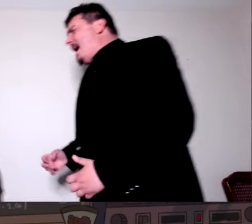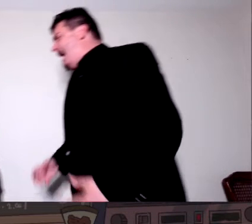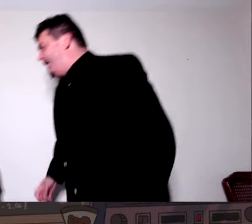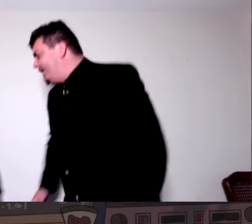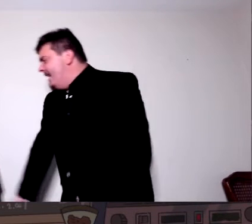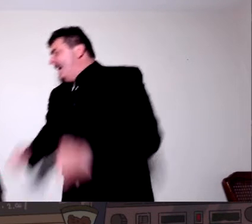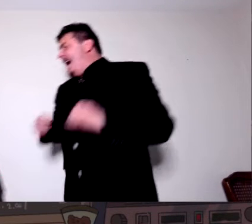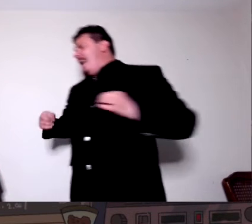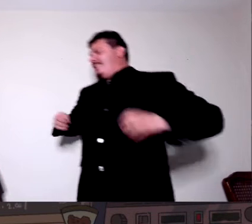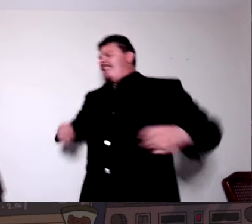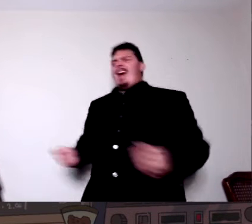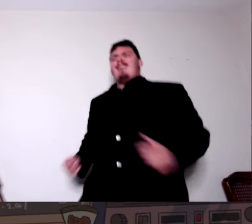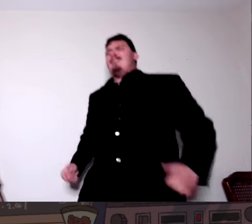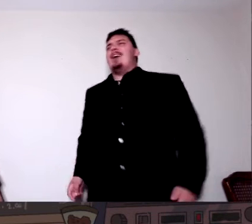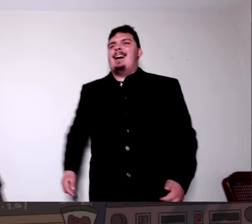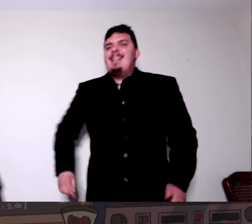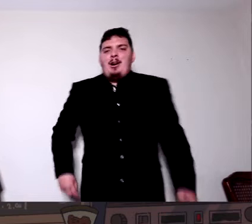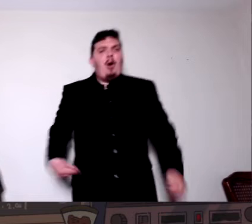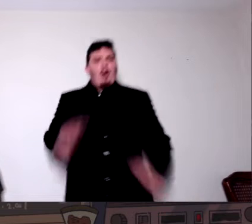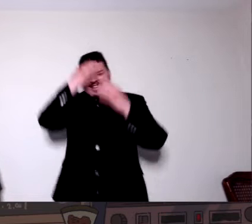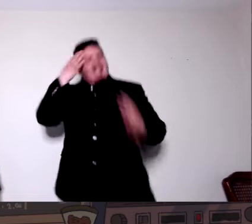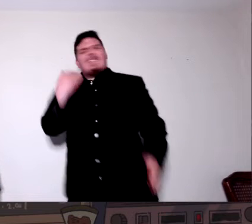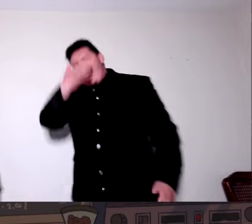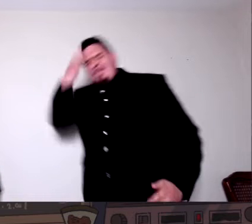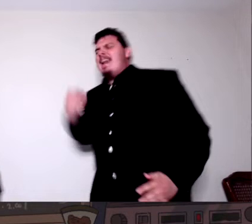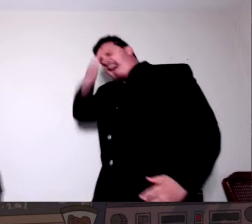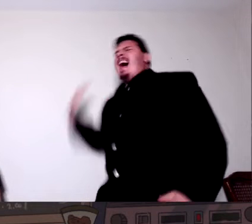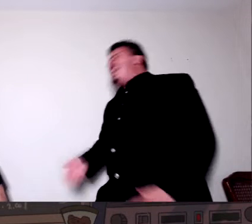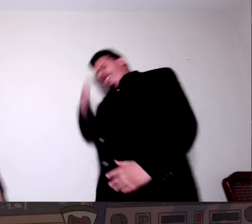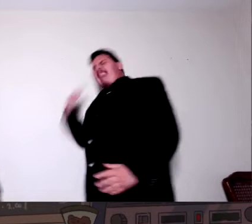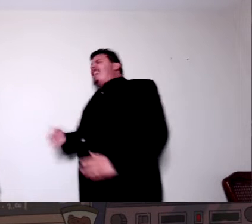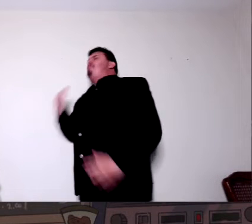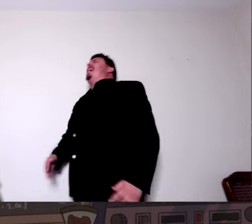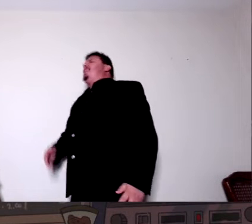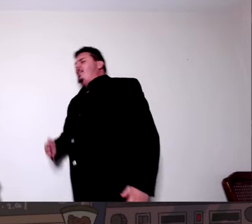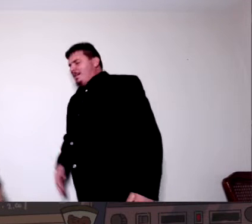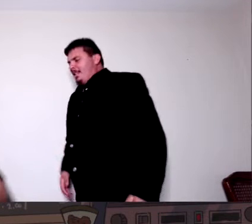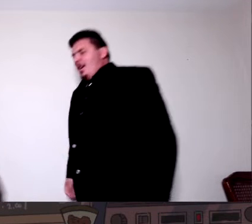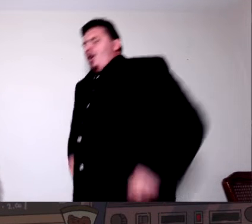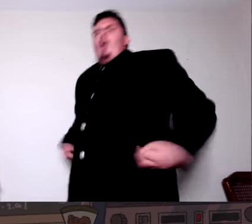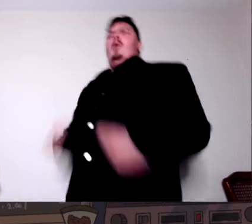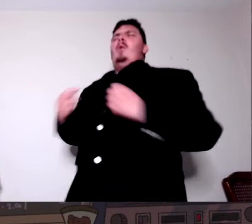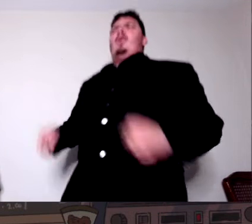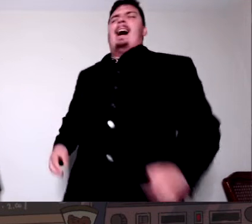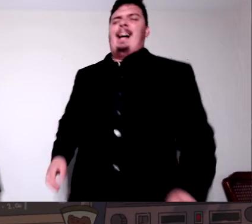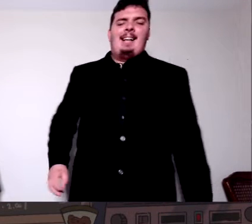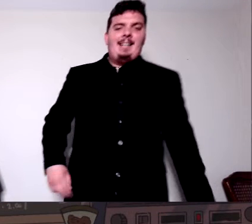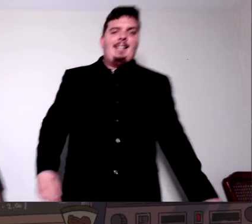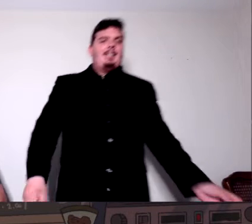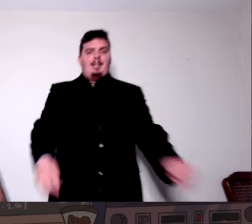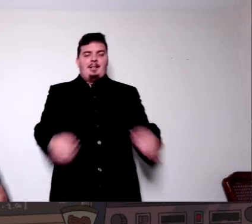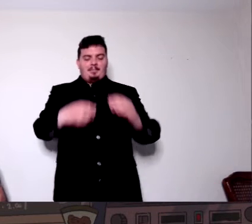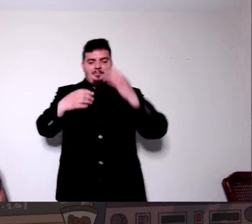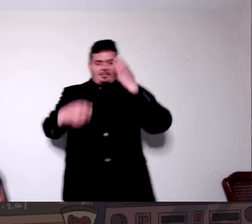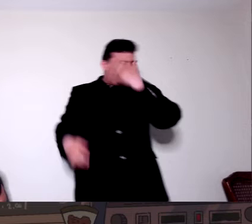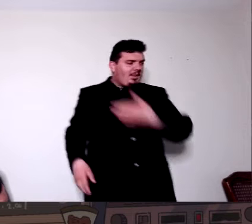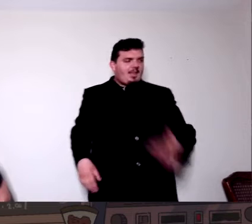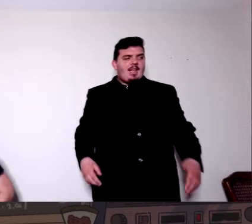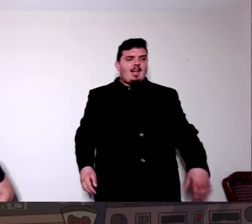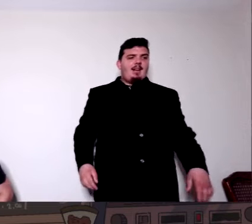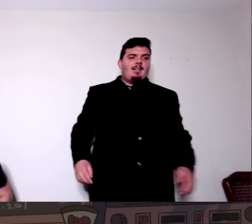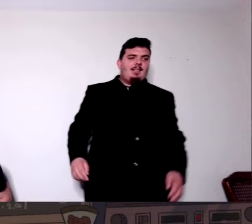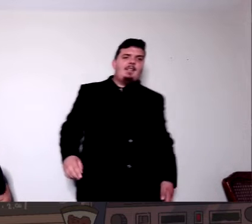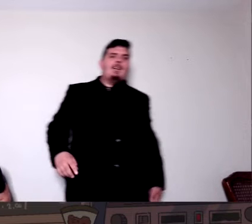out of his mouth. I tell you, who is just getting me hot thinking about him? Woo, woo. I feel mine in my